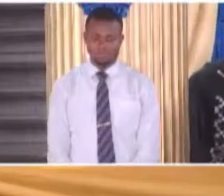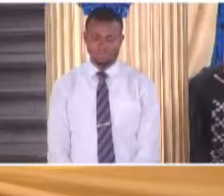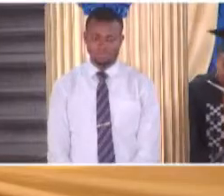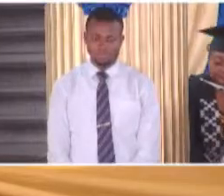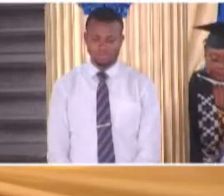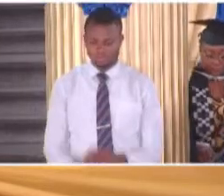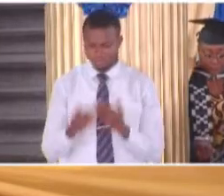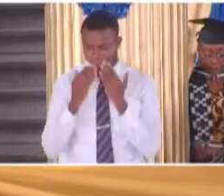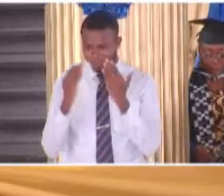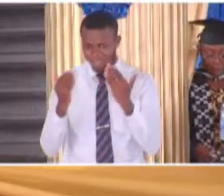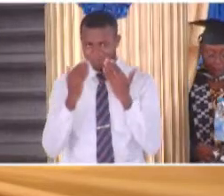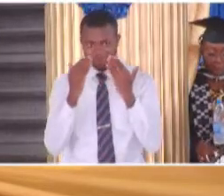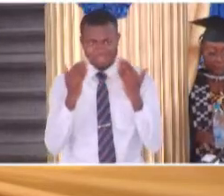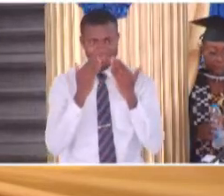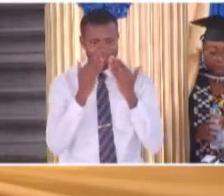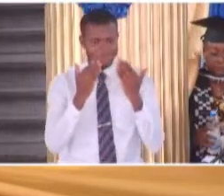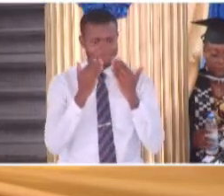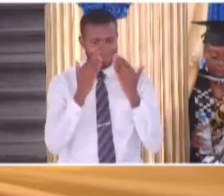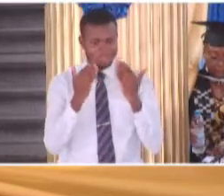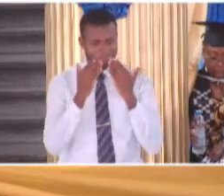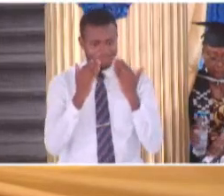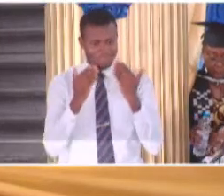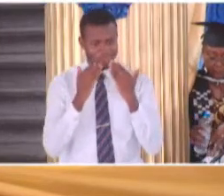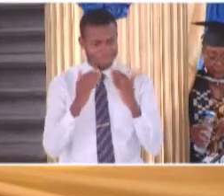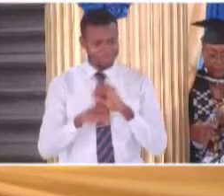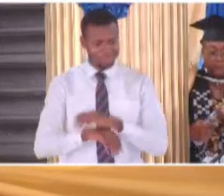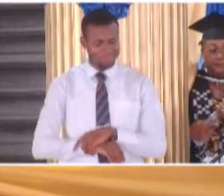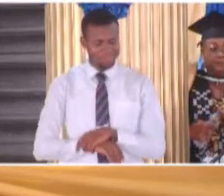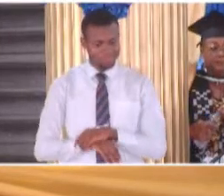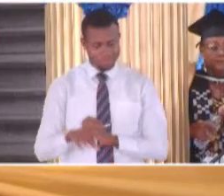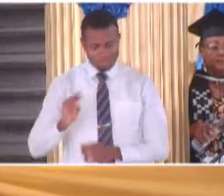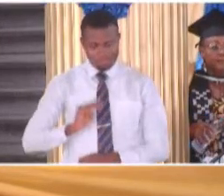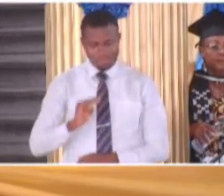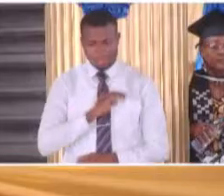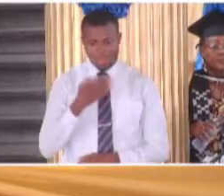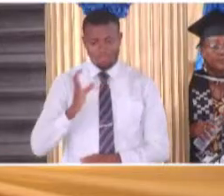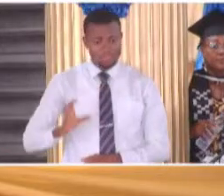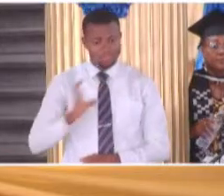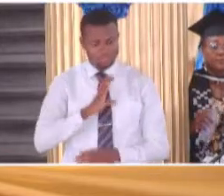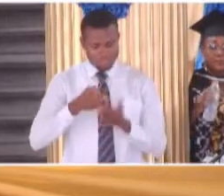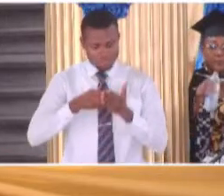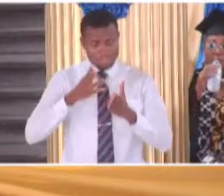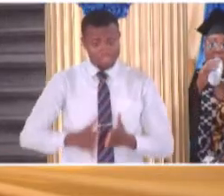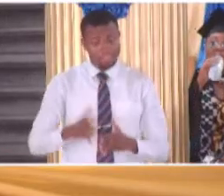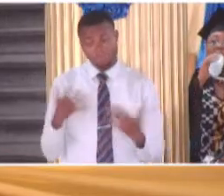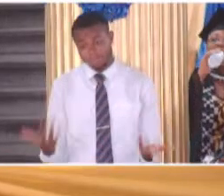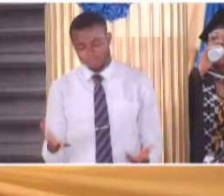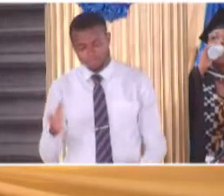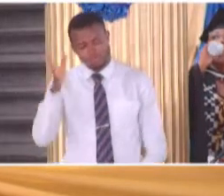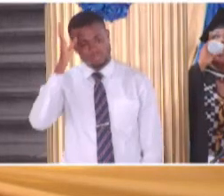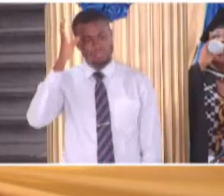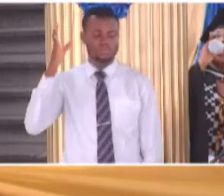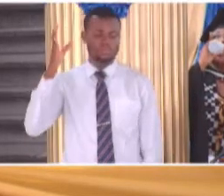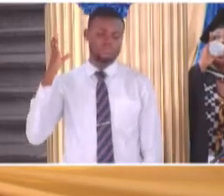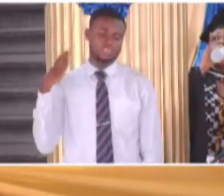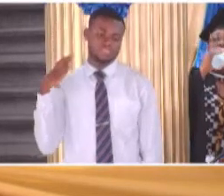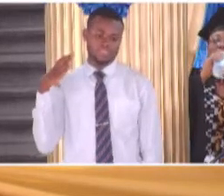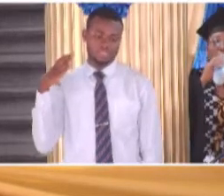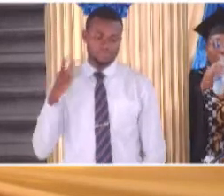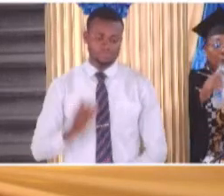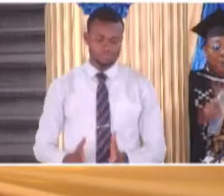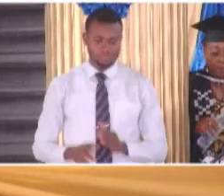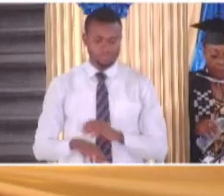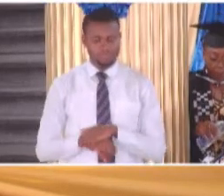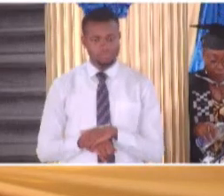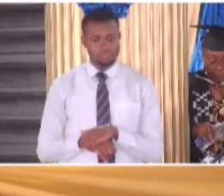Thank you very much, Madam MC. Member of Council representing the Chancellor,